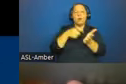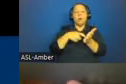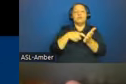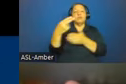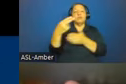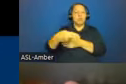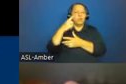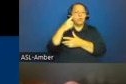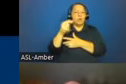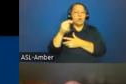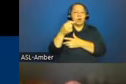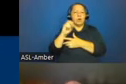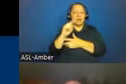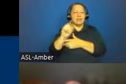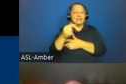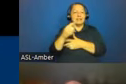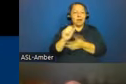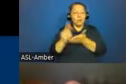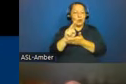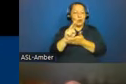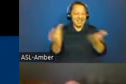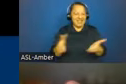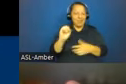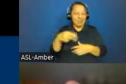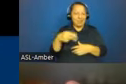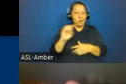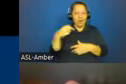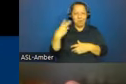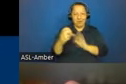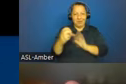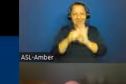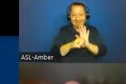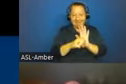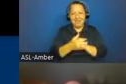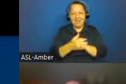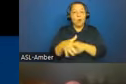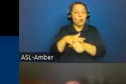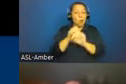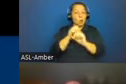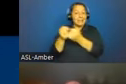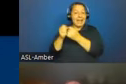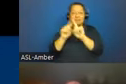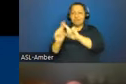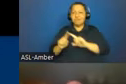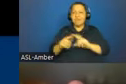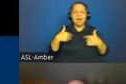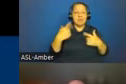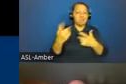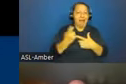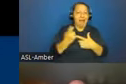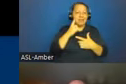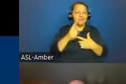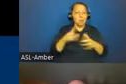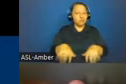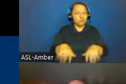have been asked to act as the hosts for this new series, and the Spokane Society is honored to be the first in what looks like